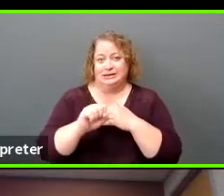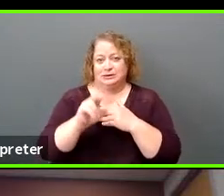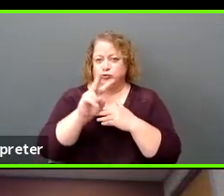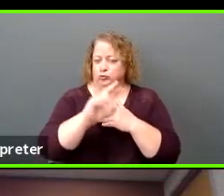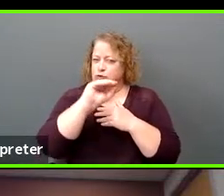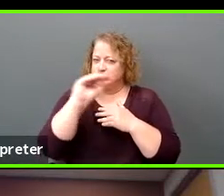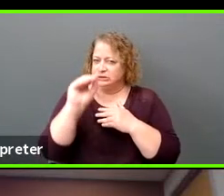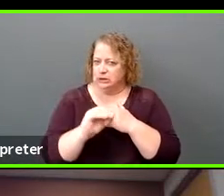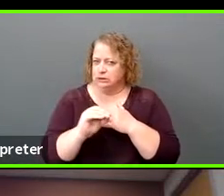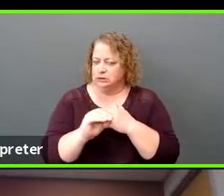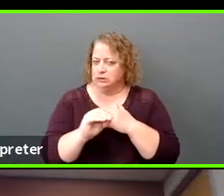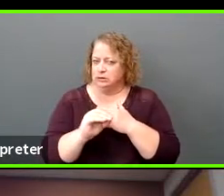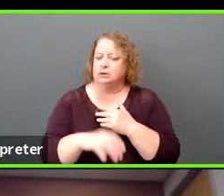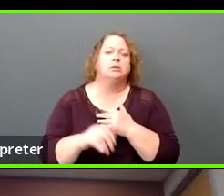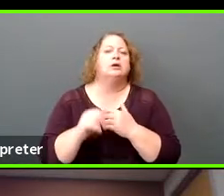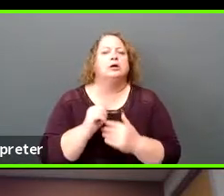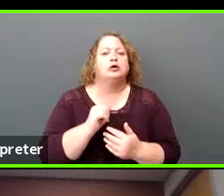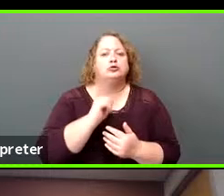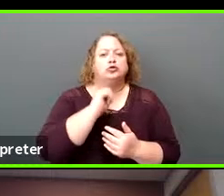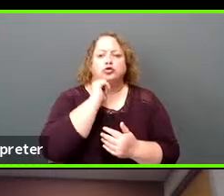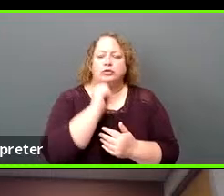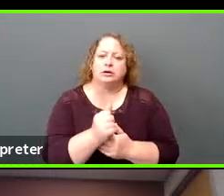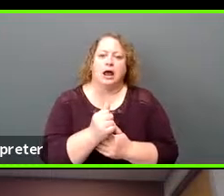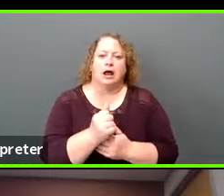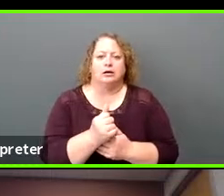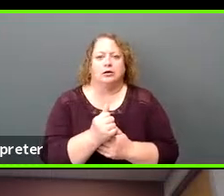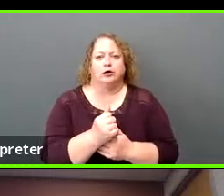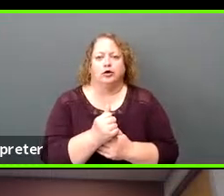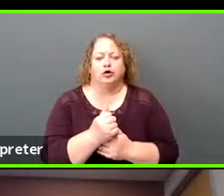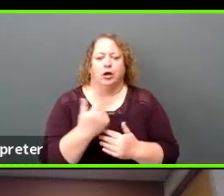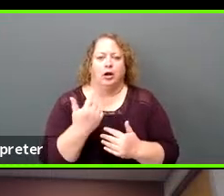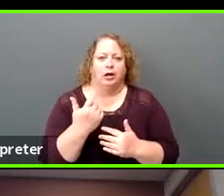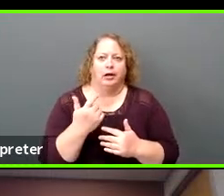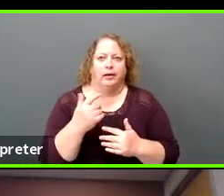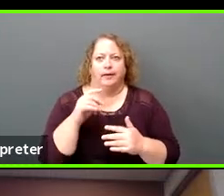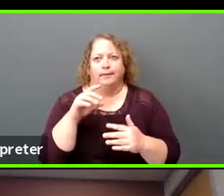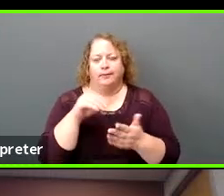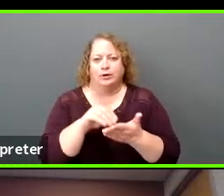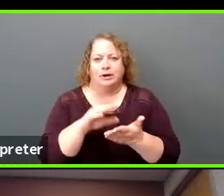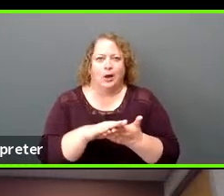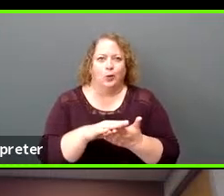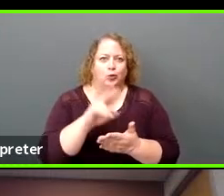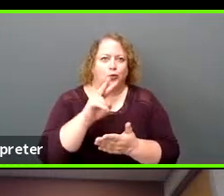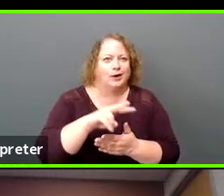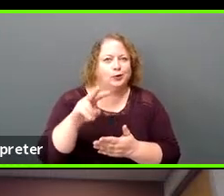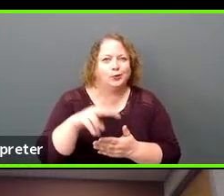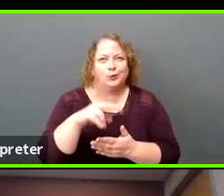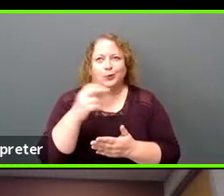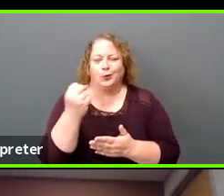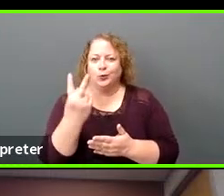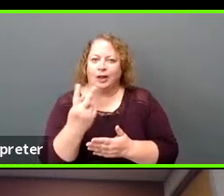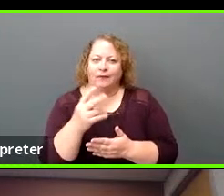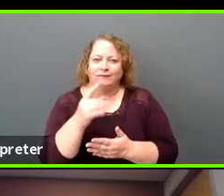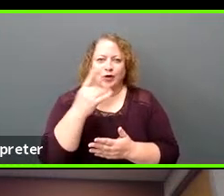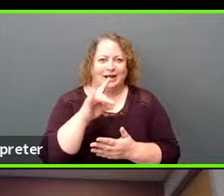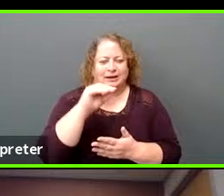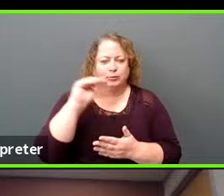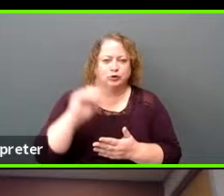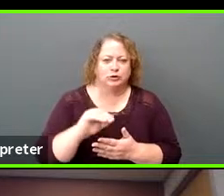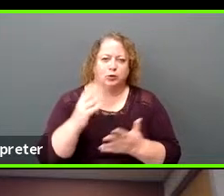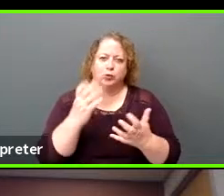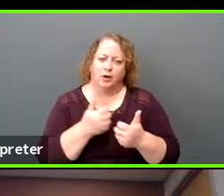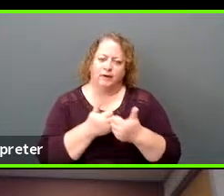so you're not going to give a fictitious number of 22 or 12% or 18%. You want to make sure that you're